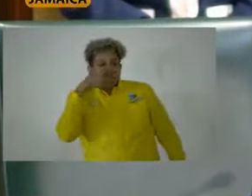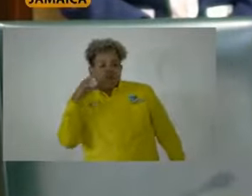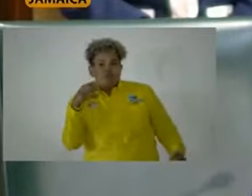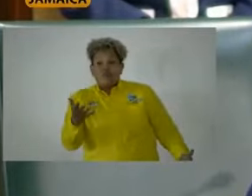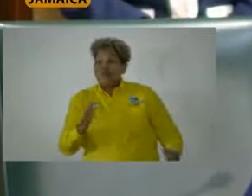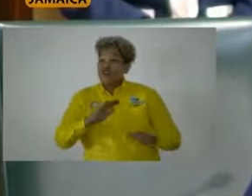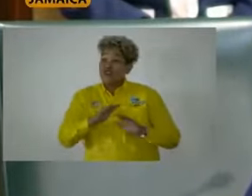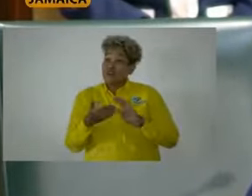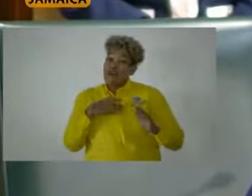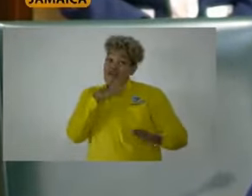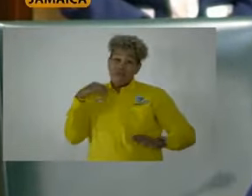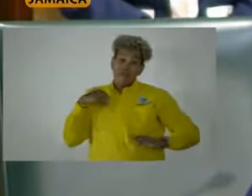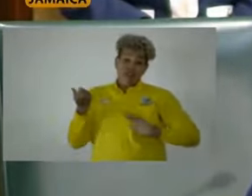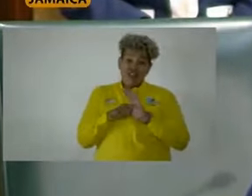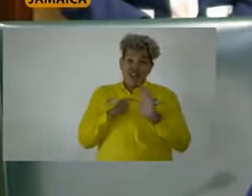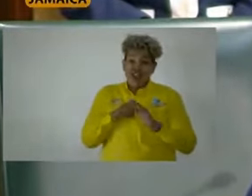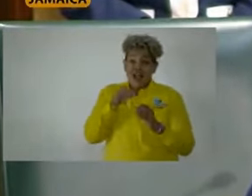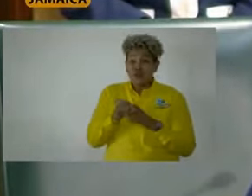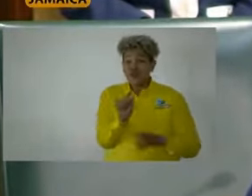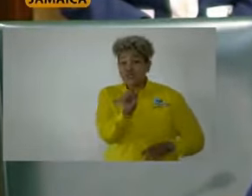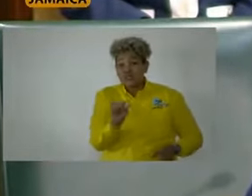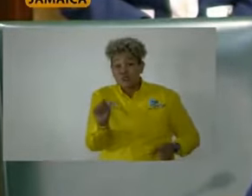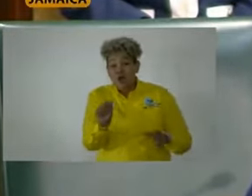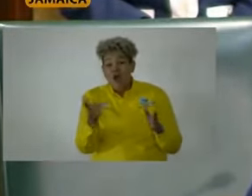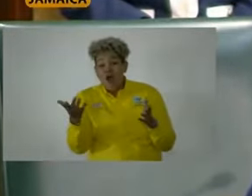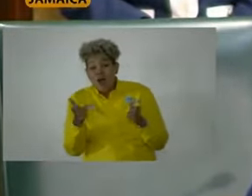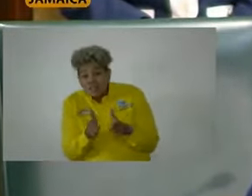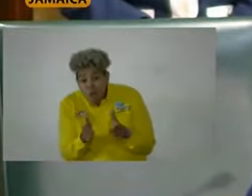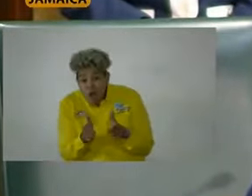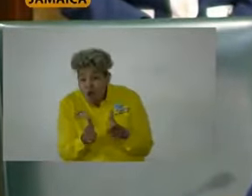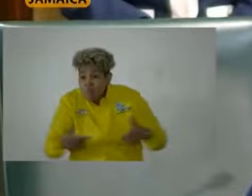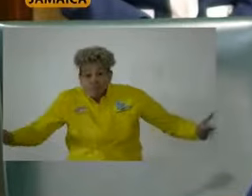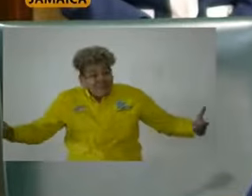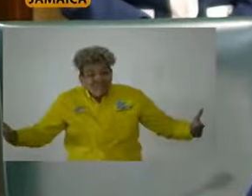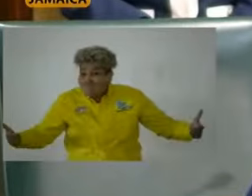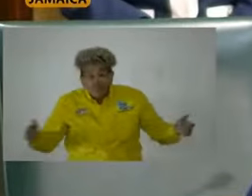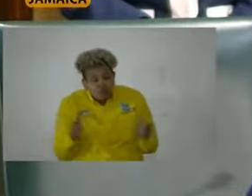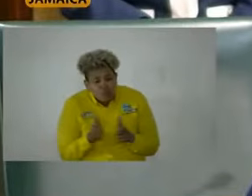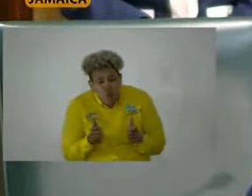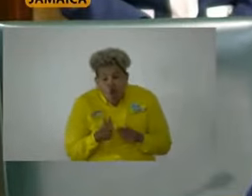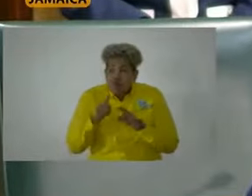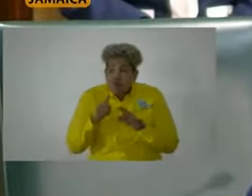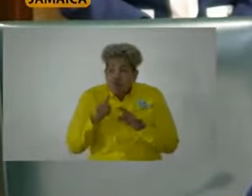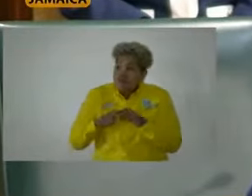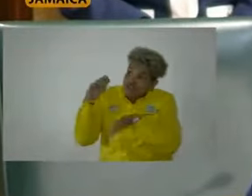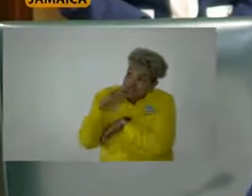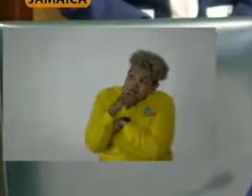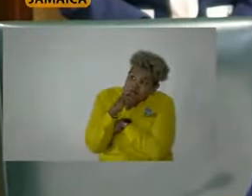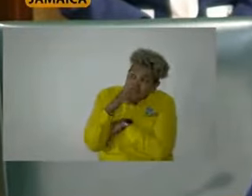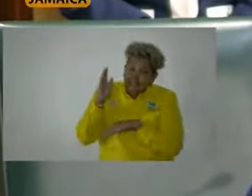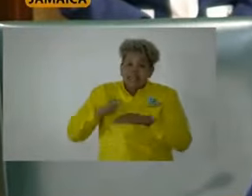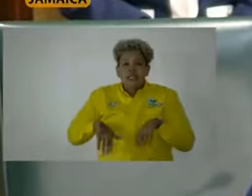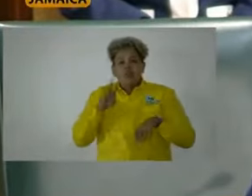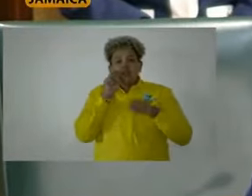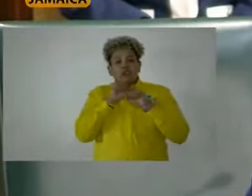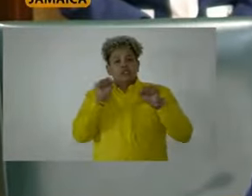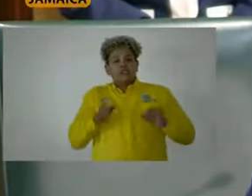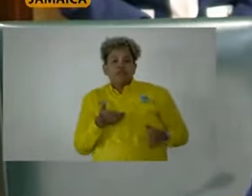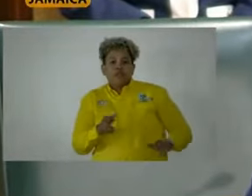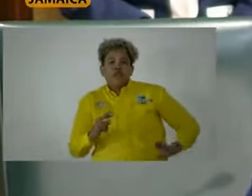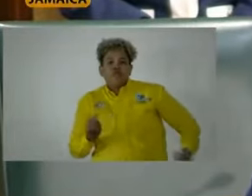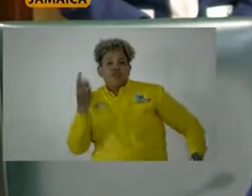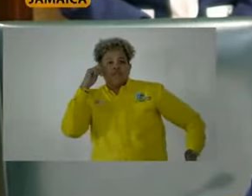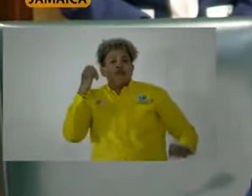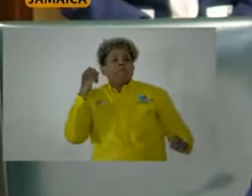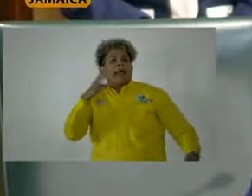other disadvantages, including their small scale, relatively speaking, reliance on rainfall rather than irrigation systems for many